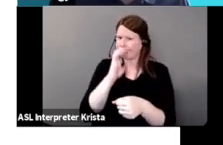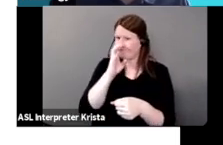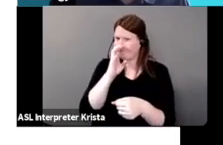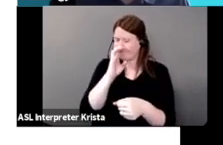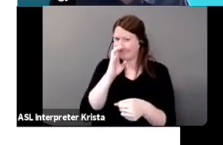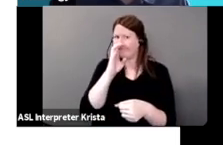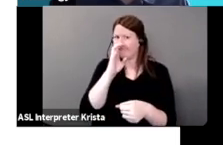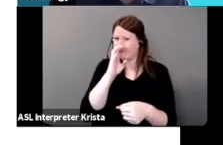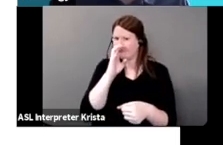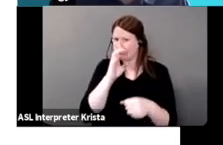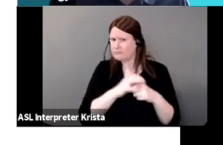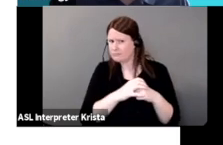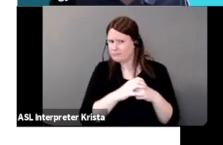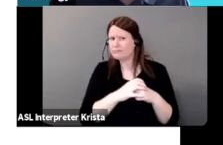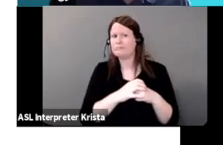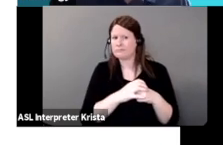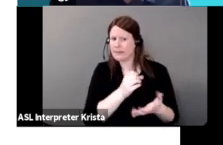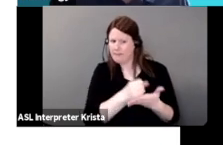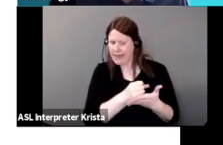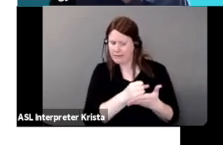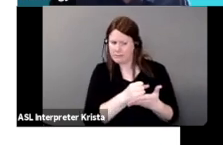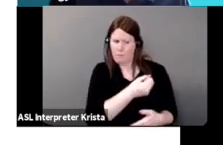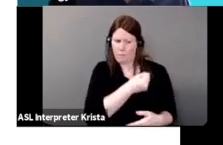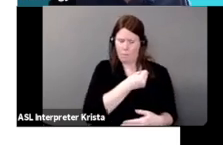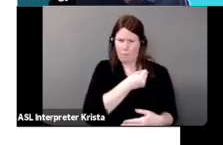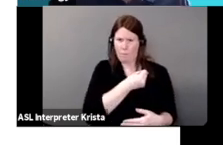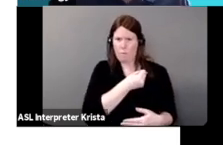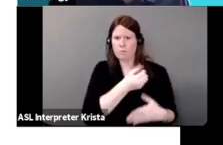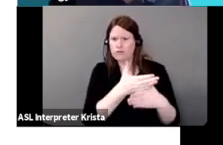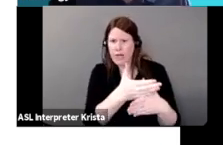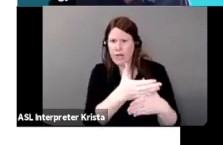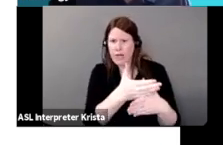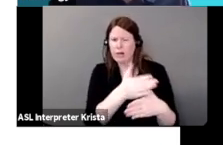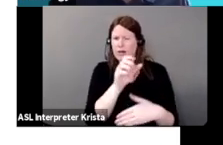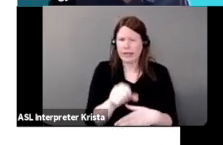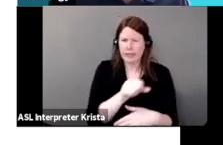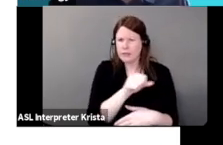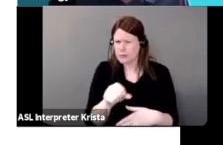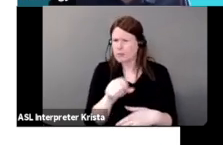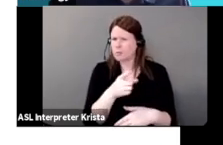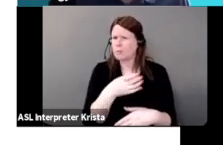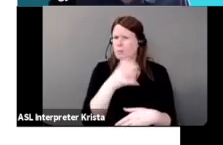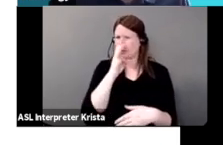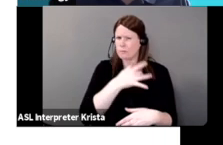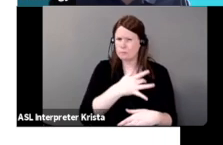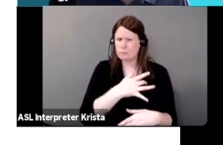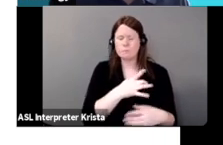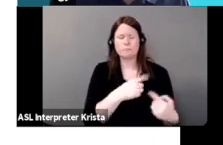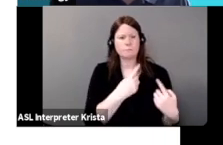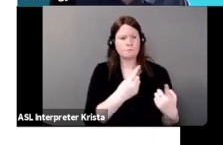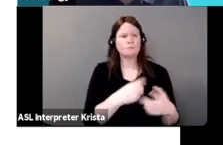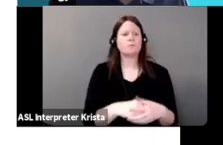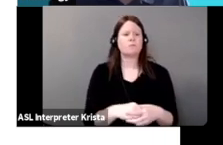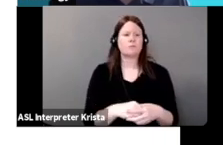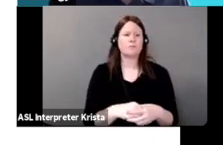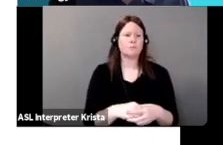giving or giving away patent rights. So historically, very few countries will